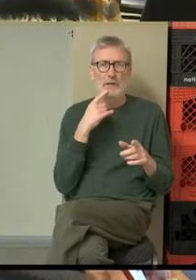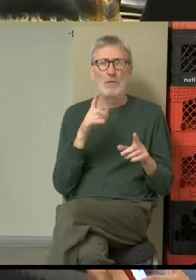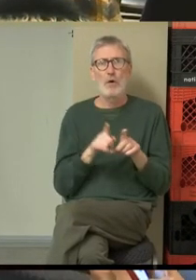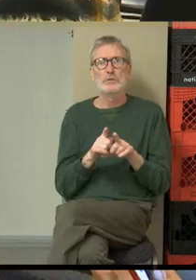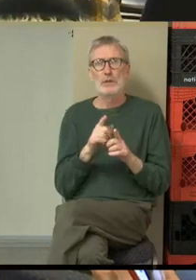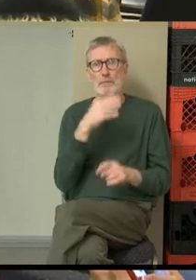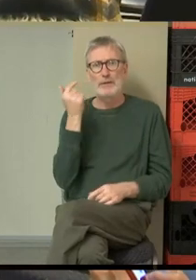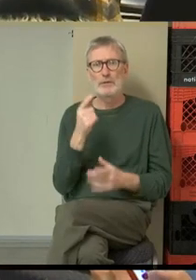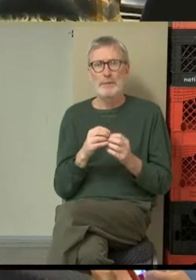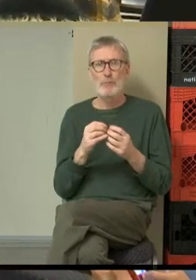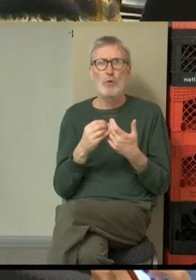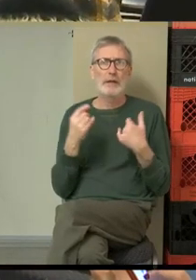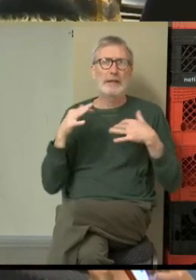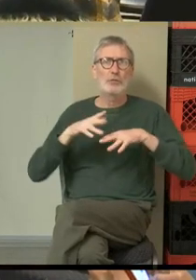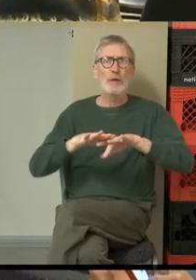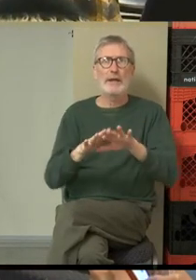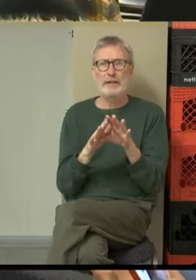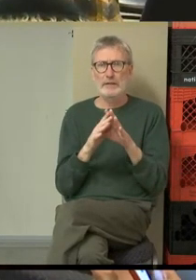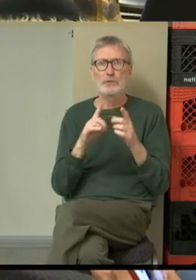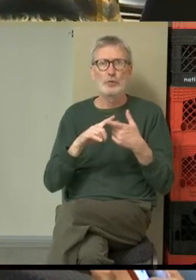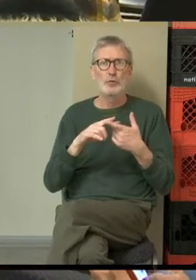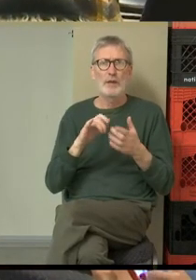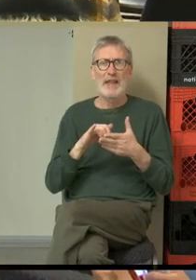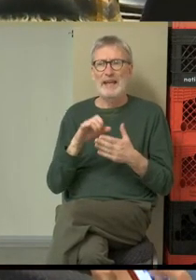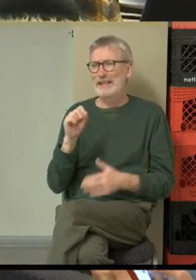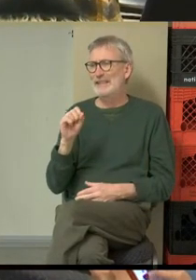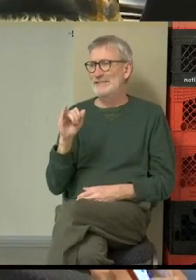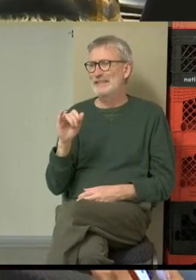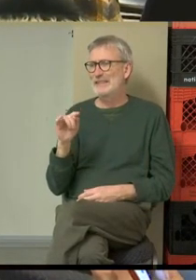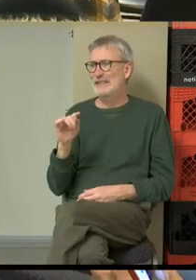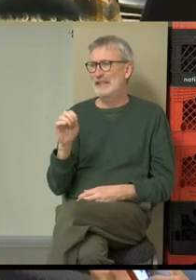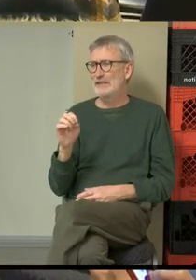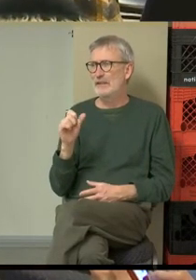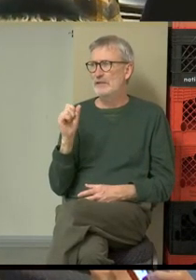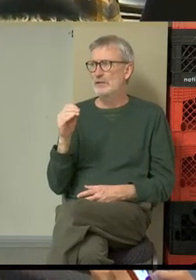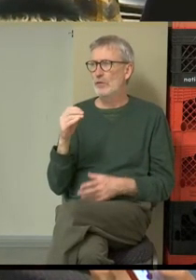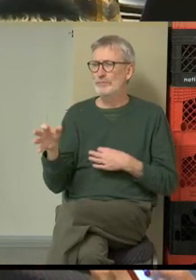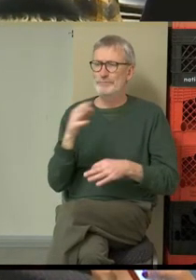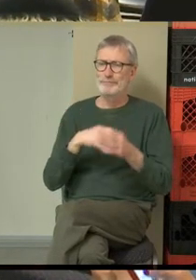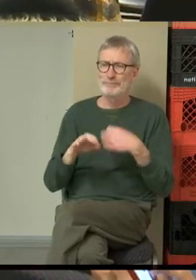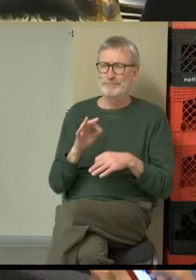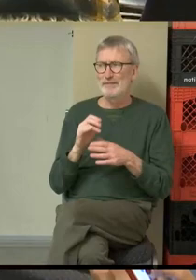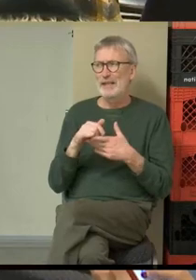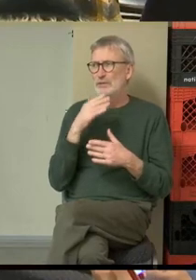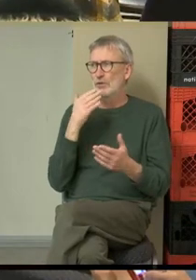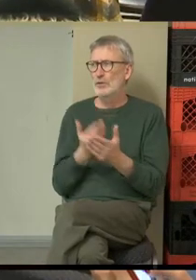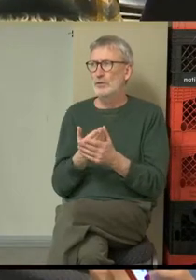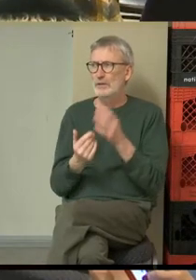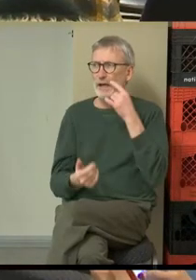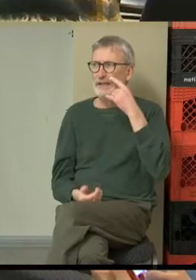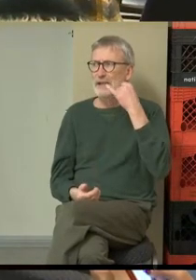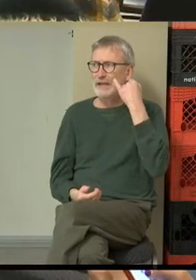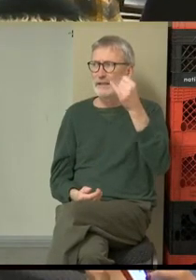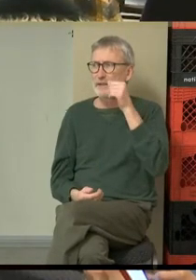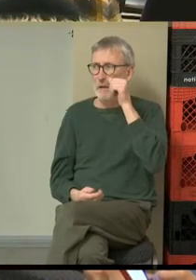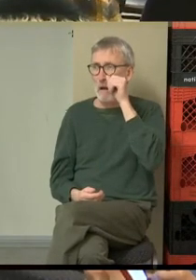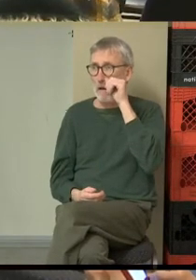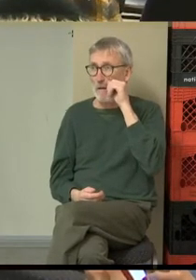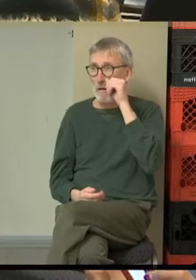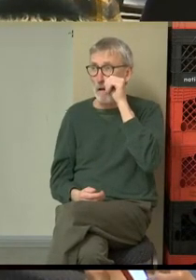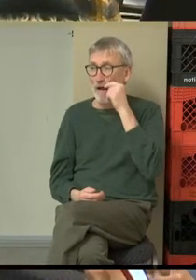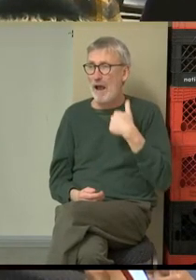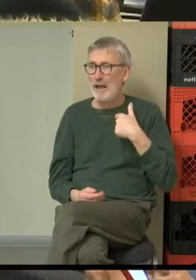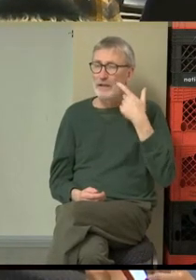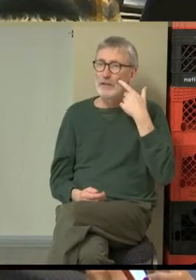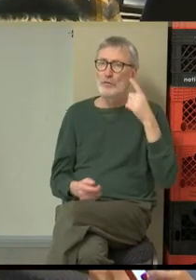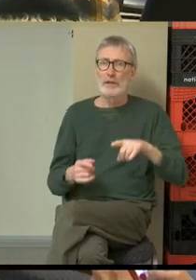to be more integrated, you know, into the site. So maybe flopping those is probably a good idea for multiple reasons. And I